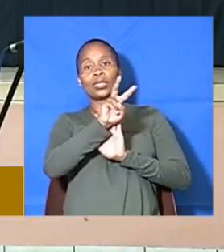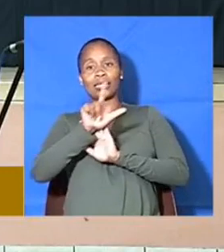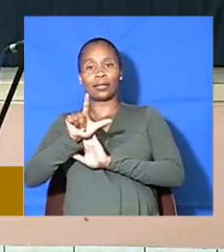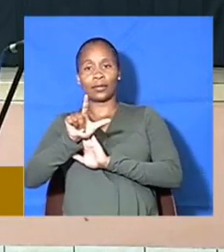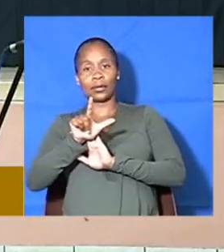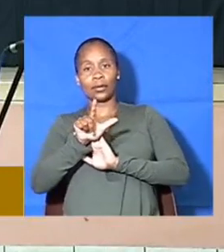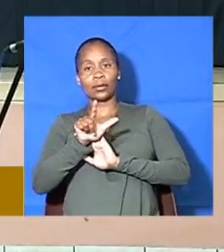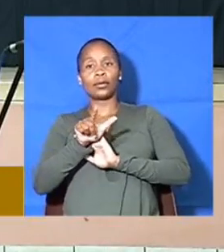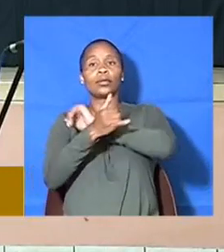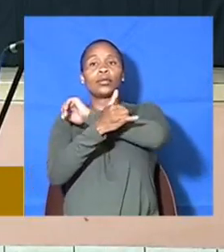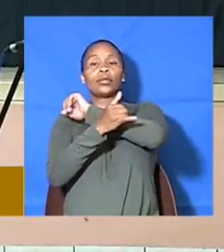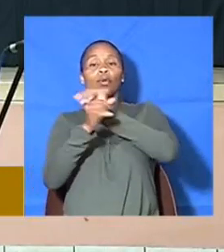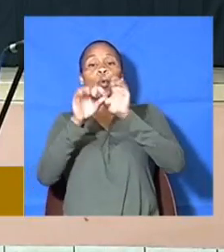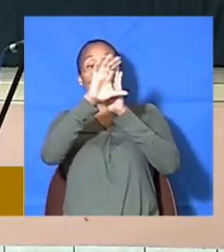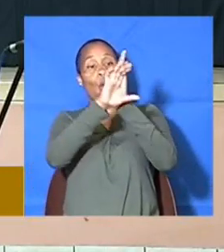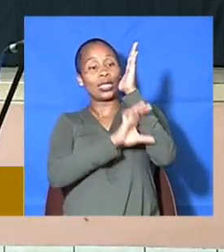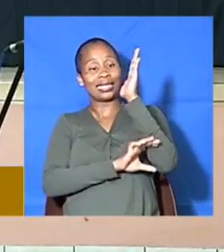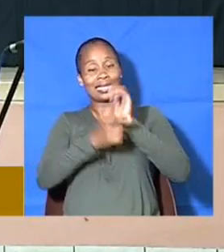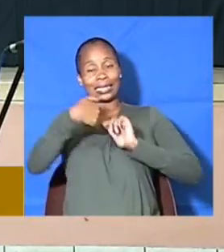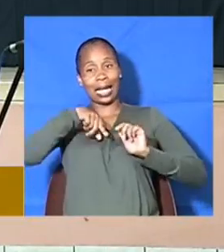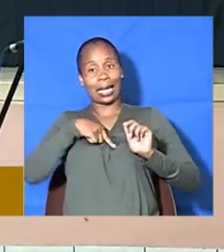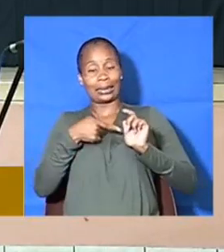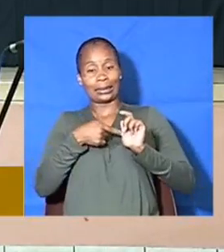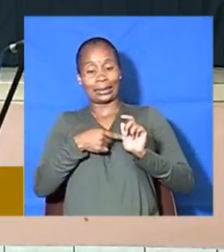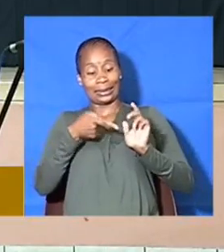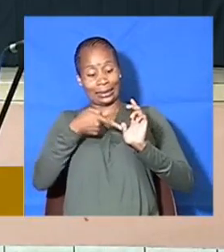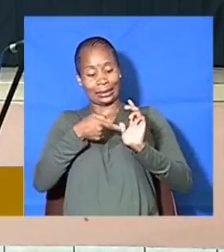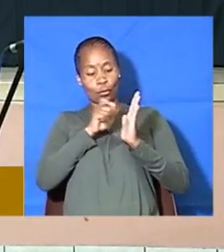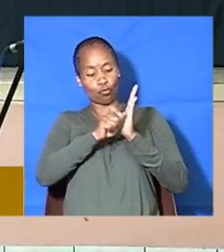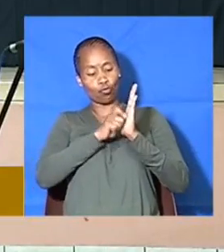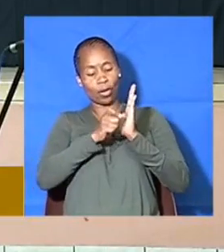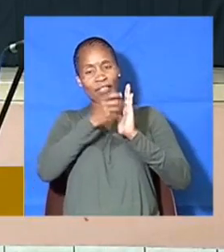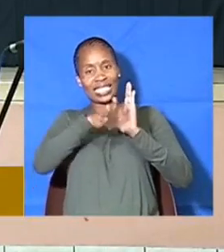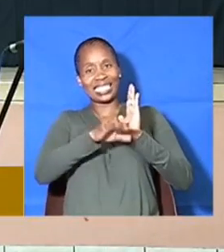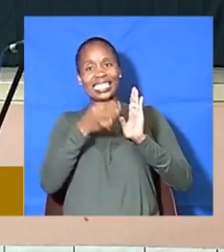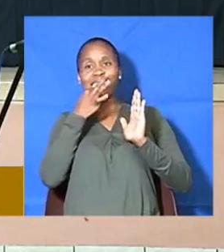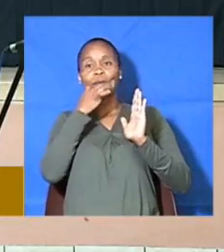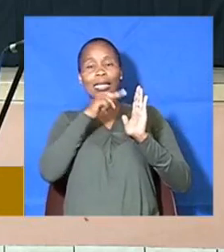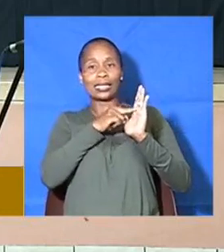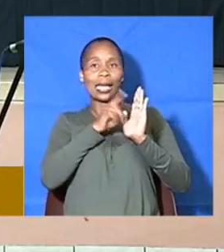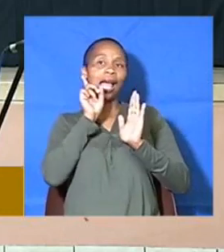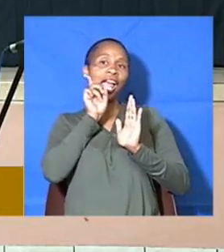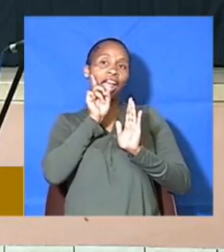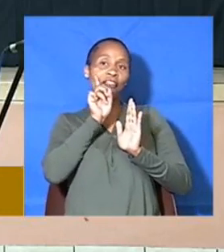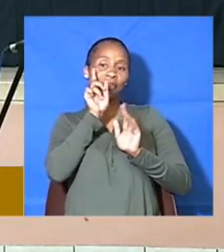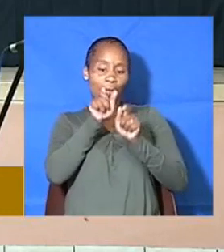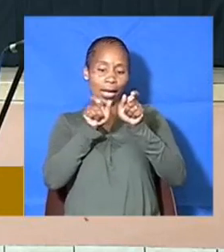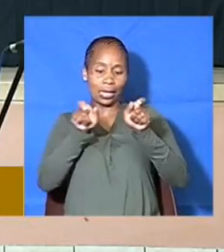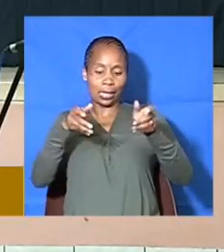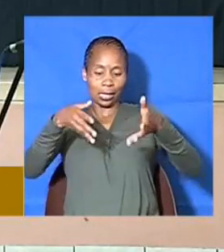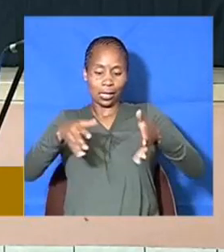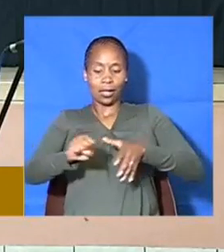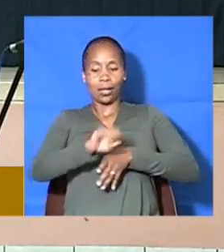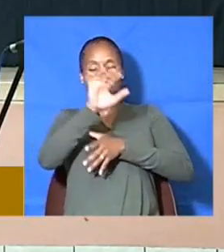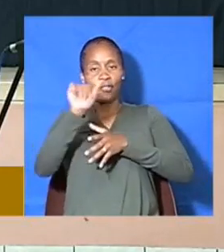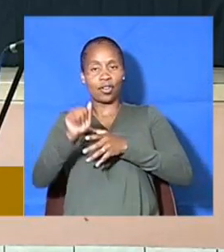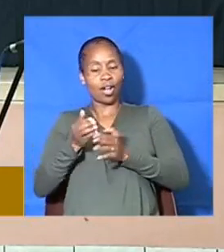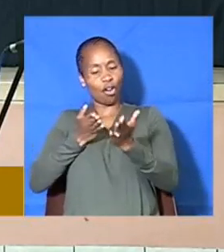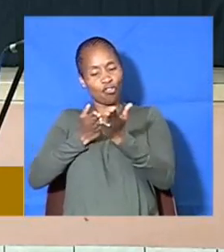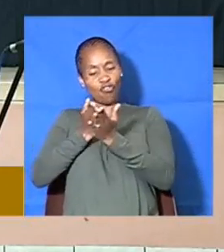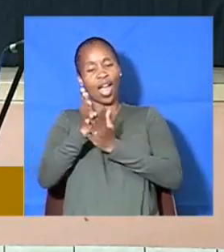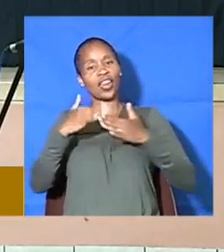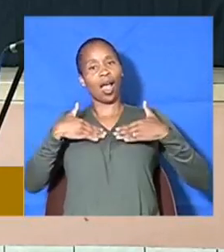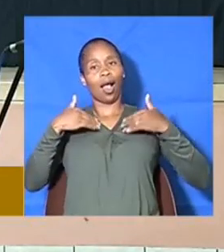wo re fetjang go fa ke ramotse o lola wa dipapello tsa ditšhelete tse dintšintši mola le mola. That in